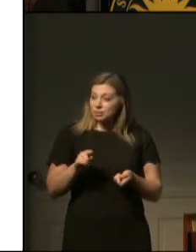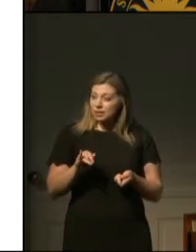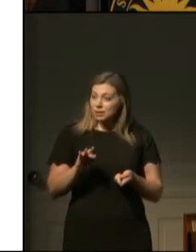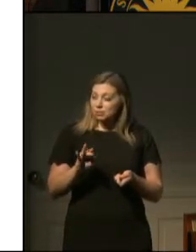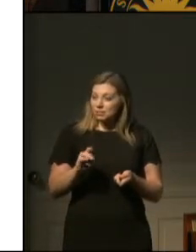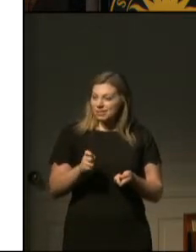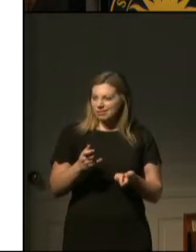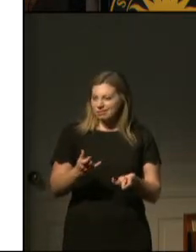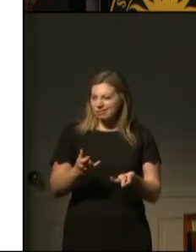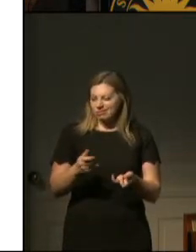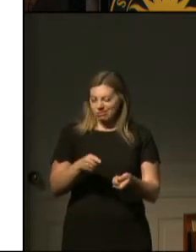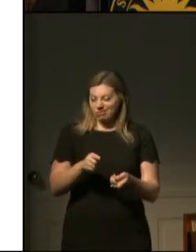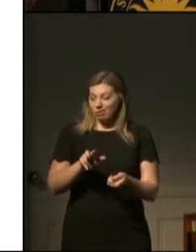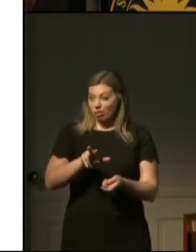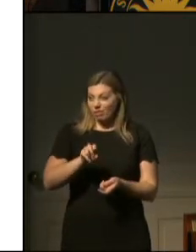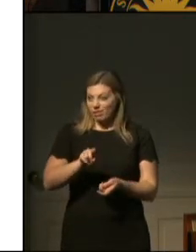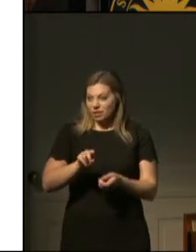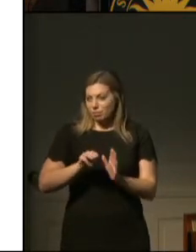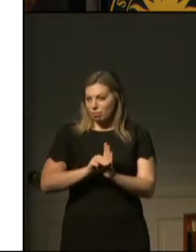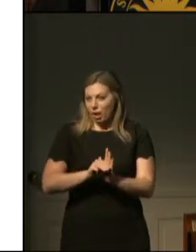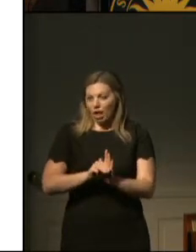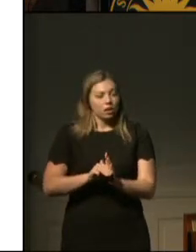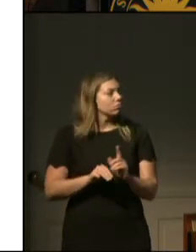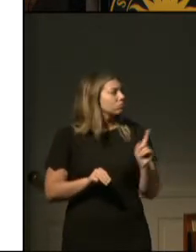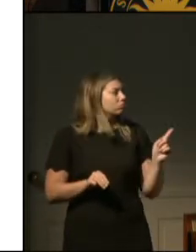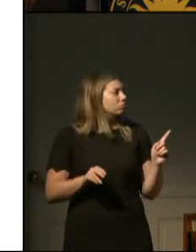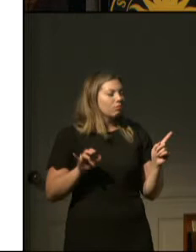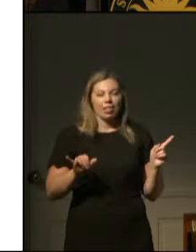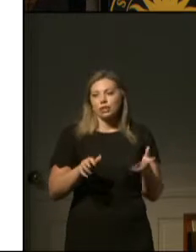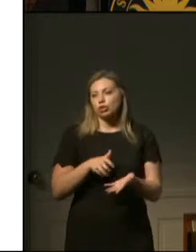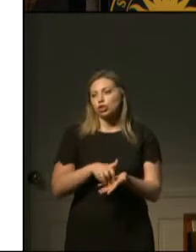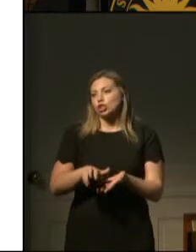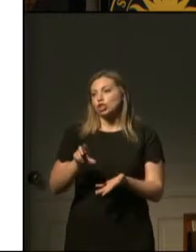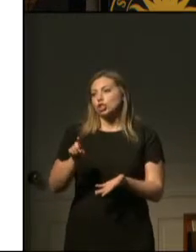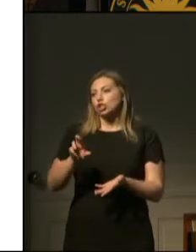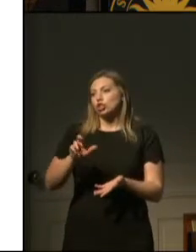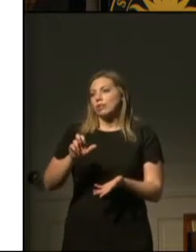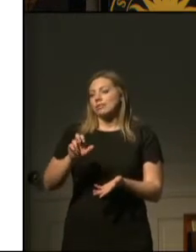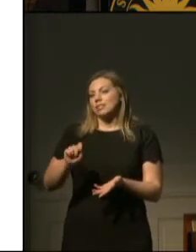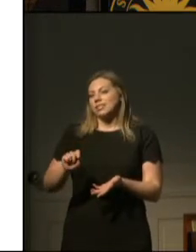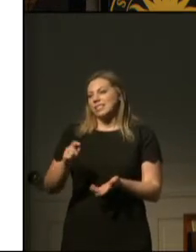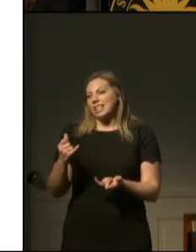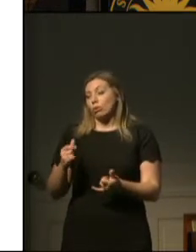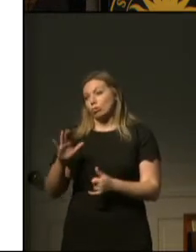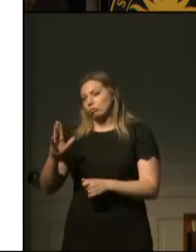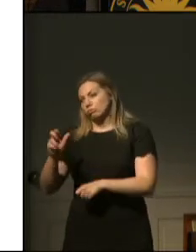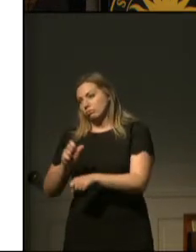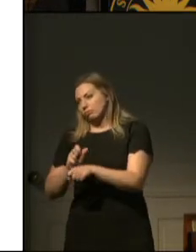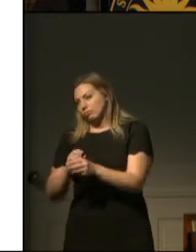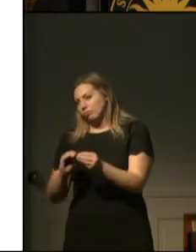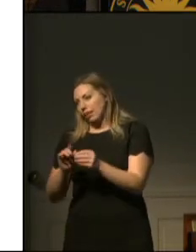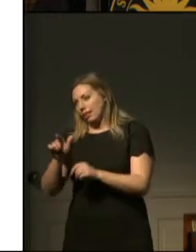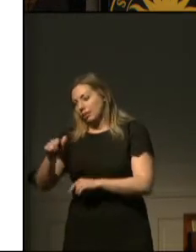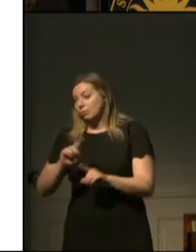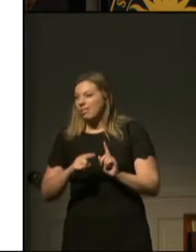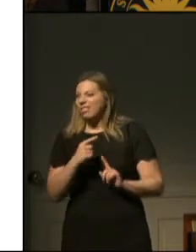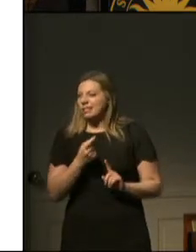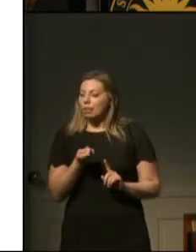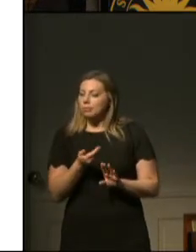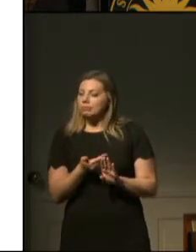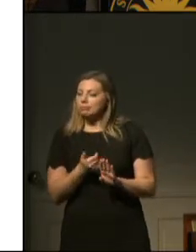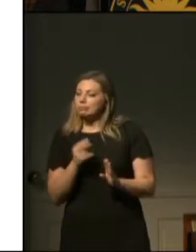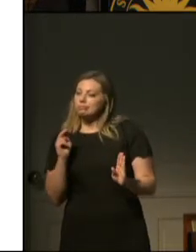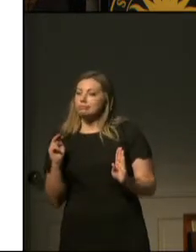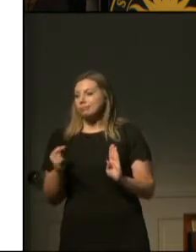that's been turned into a 3D model. This is just kind of the draft as it is now, and we're going to work more on these later. So this is a preview on